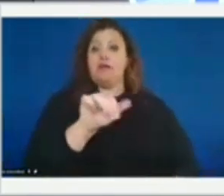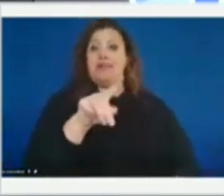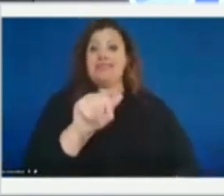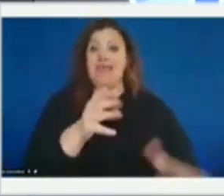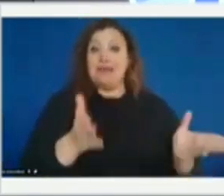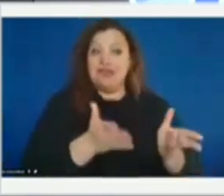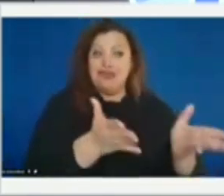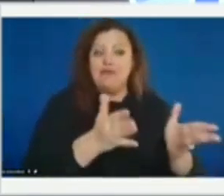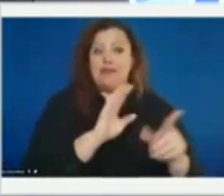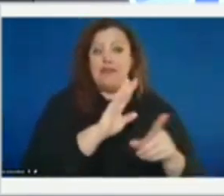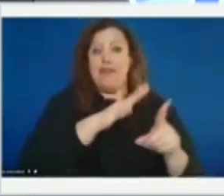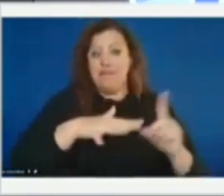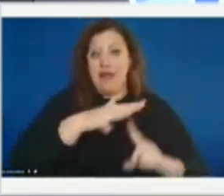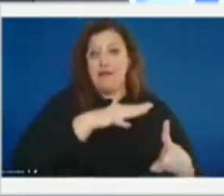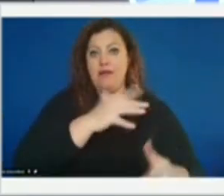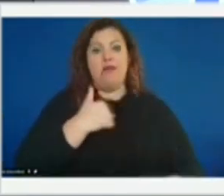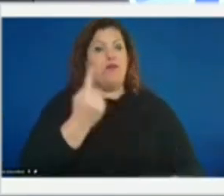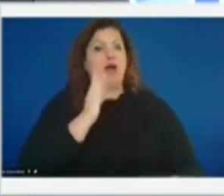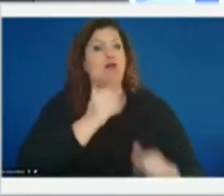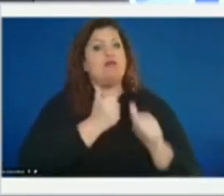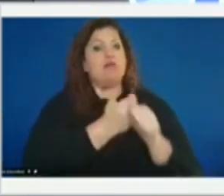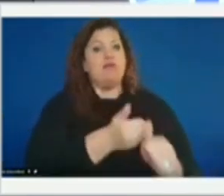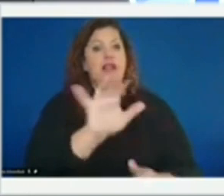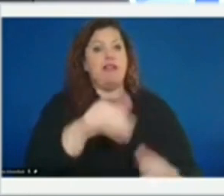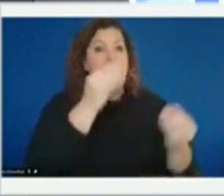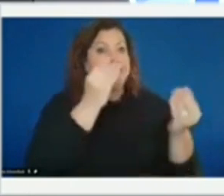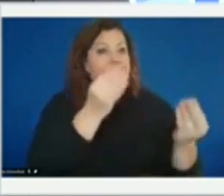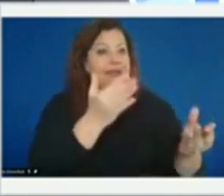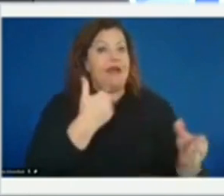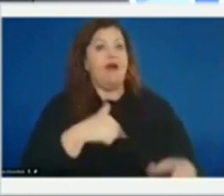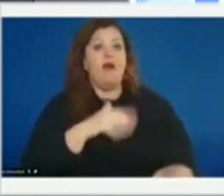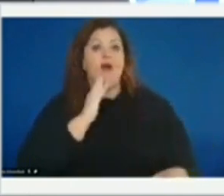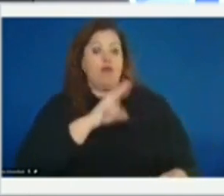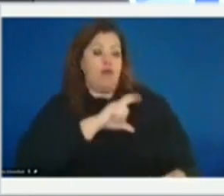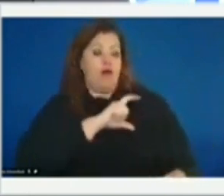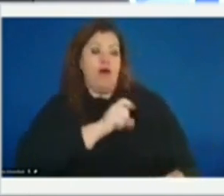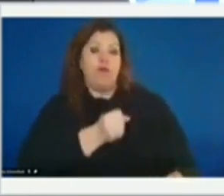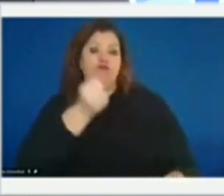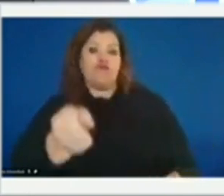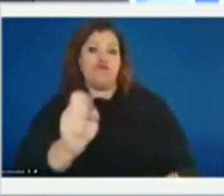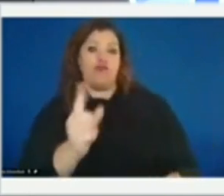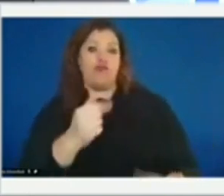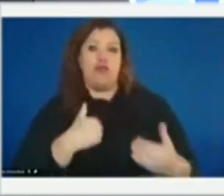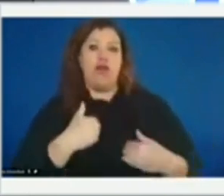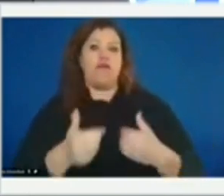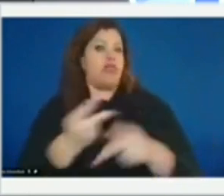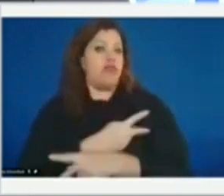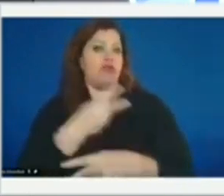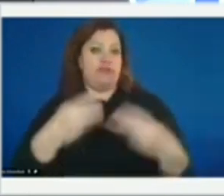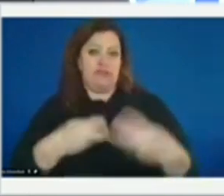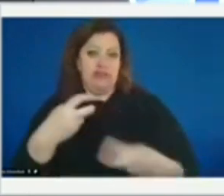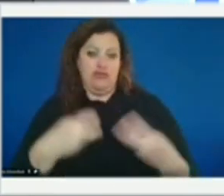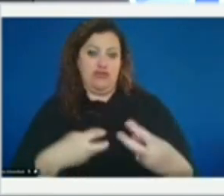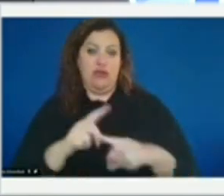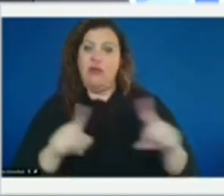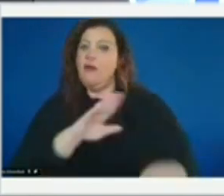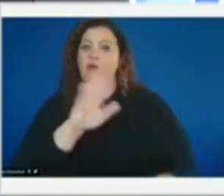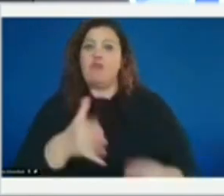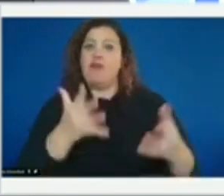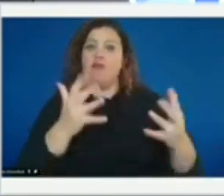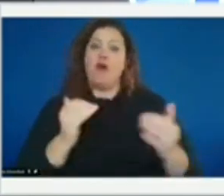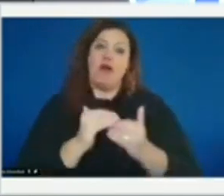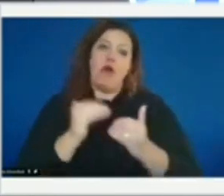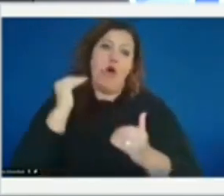We're always going to follow that data. We're always going to put officers where we have the most issues. But we never want to over-police a